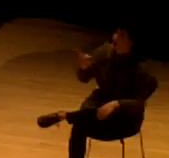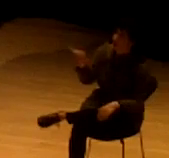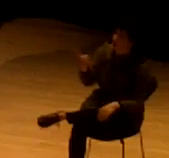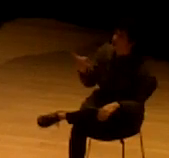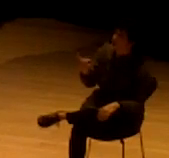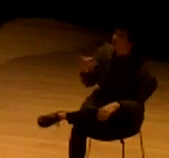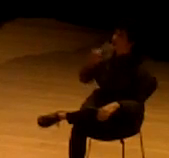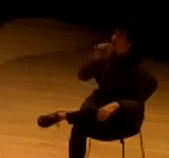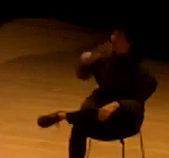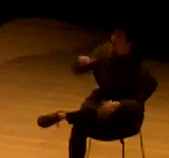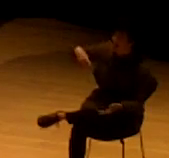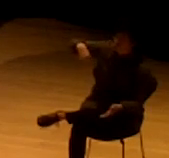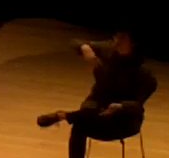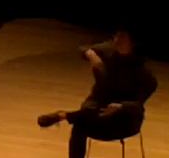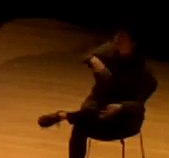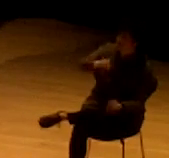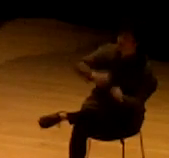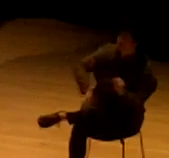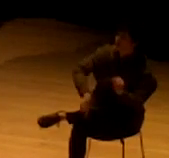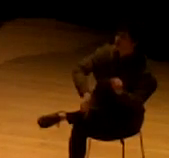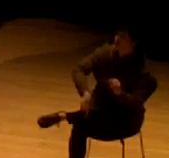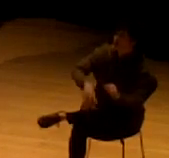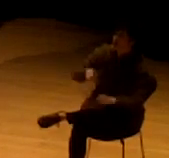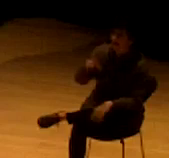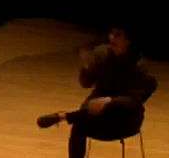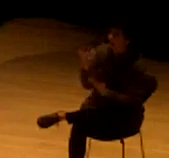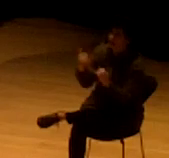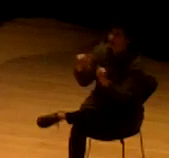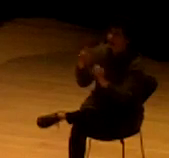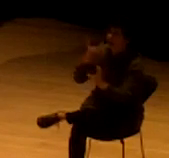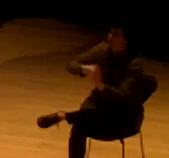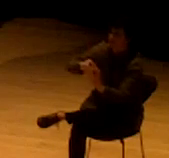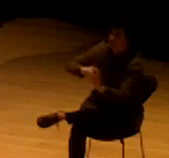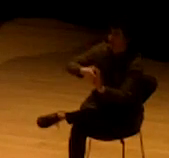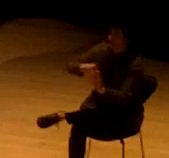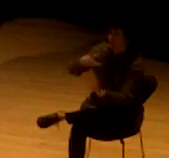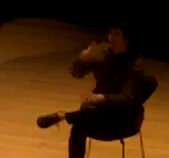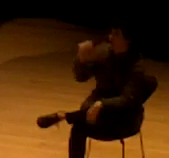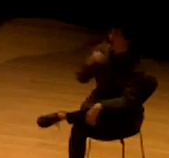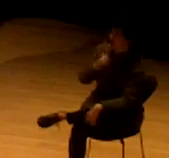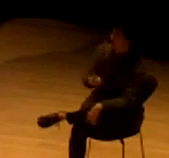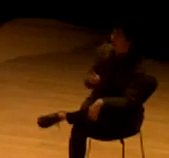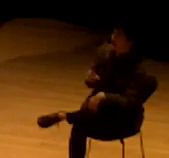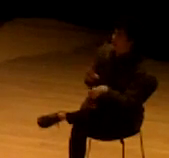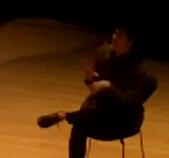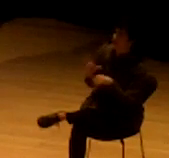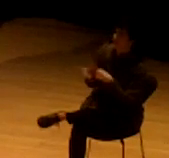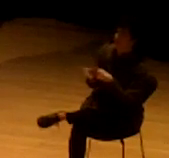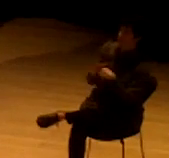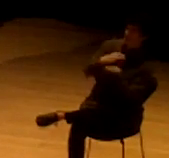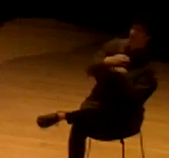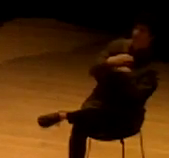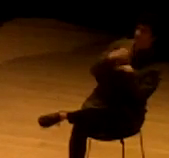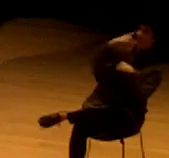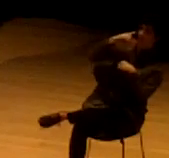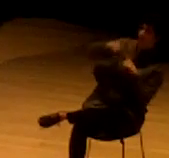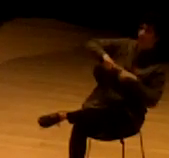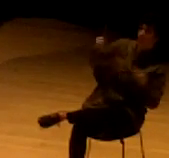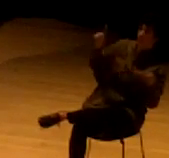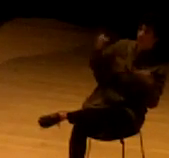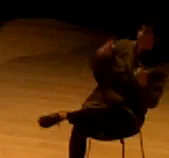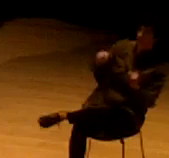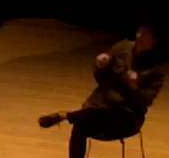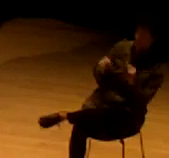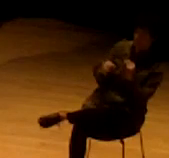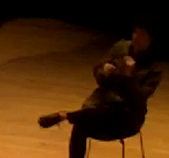not ambulatory. You know, I'm so glad she's there because, I mean, it forces us to think differently and problem solve in that way,